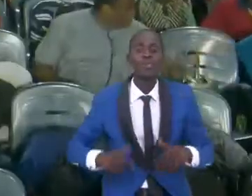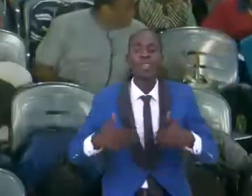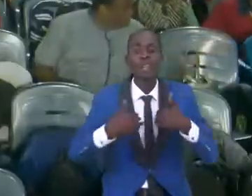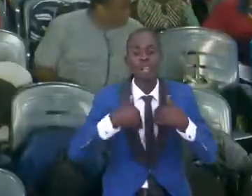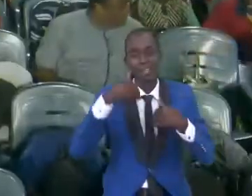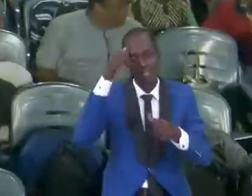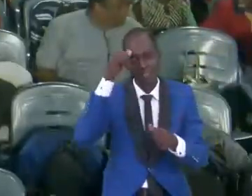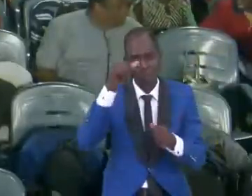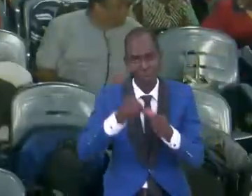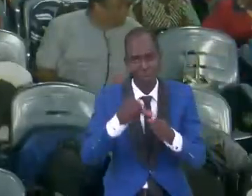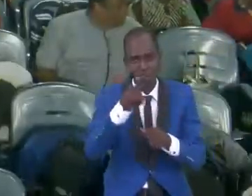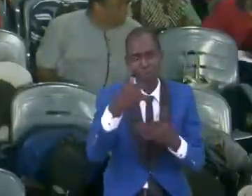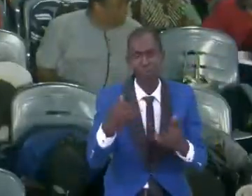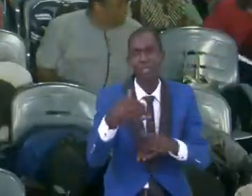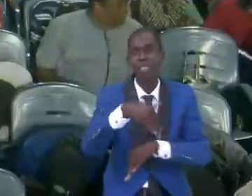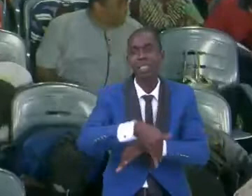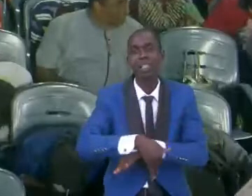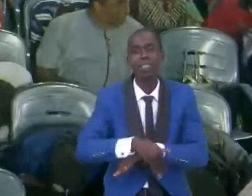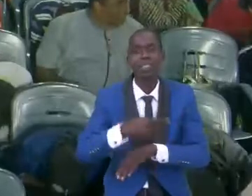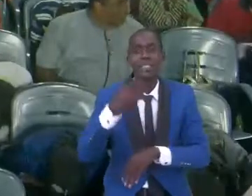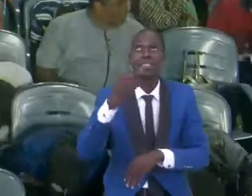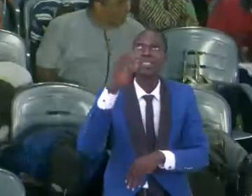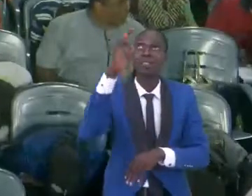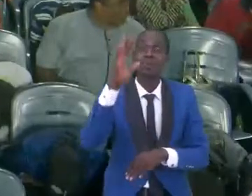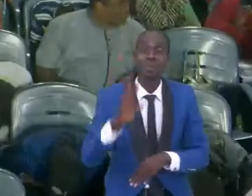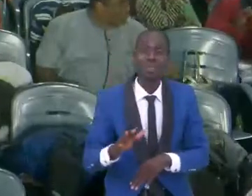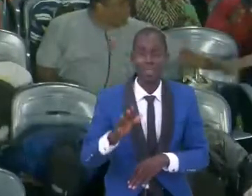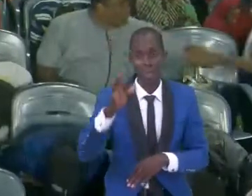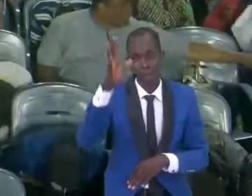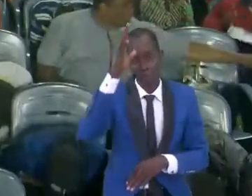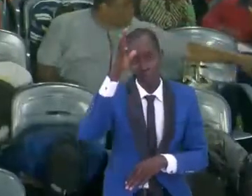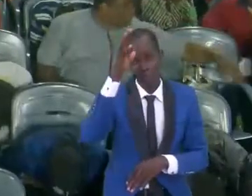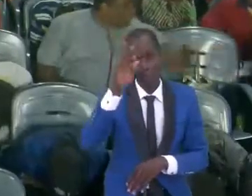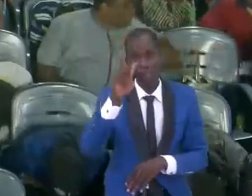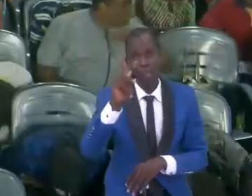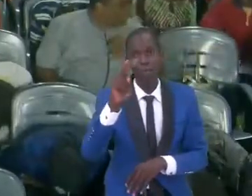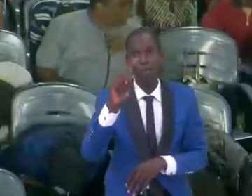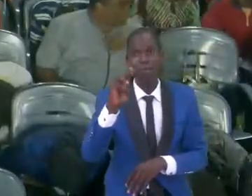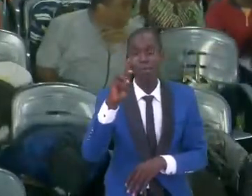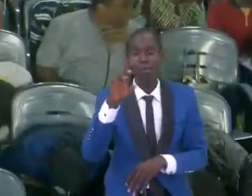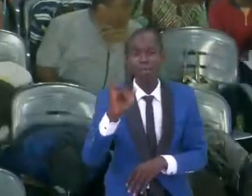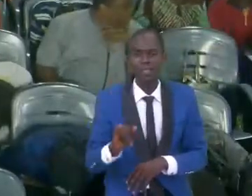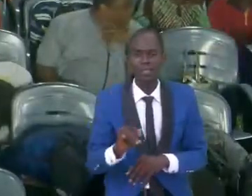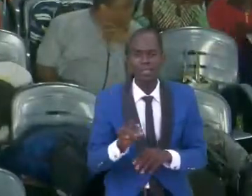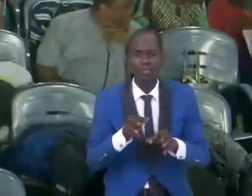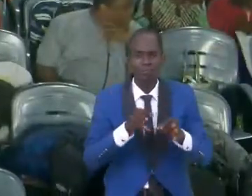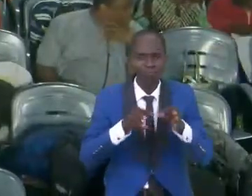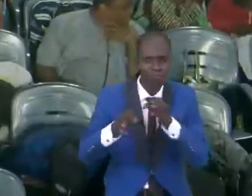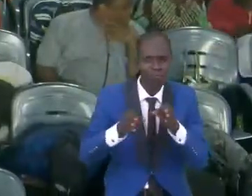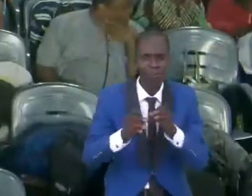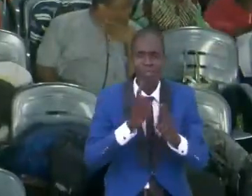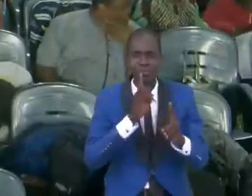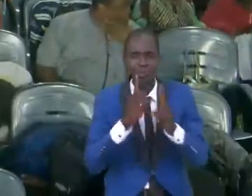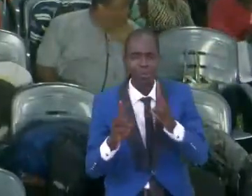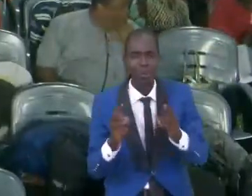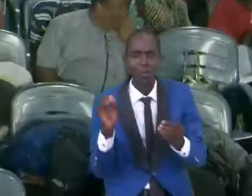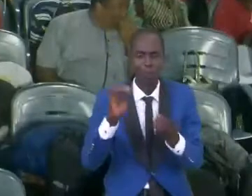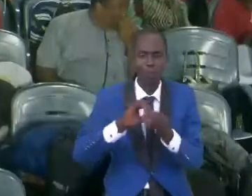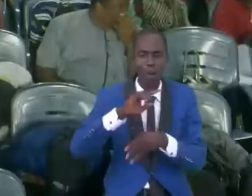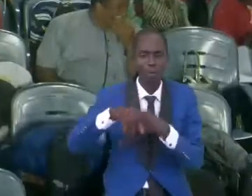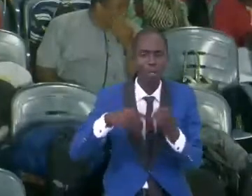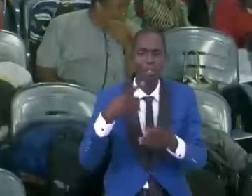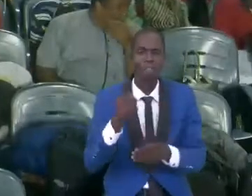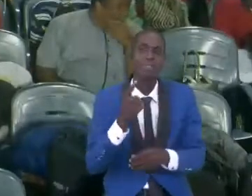Please, let's do that quickly. We're waiting for the man of God who is going to pray for us